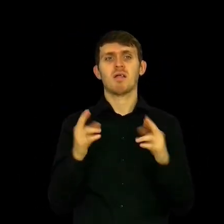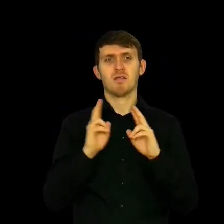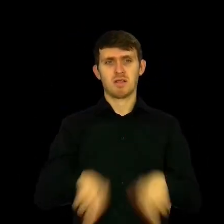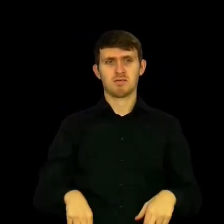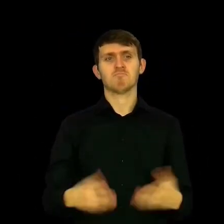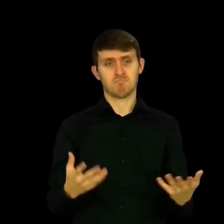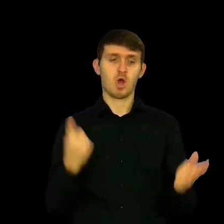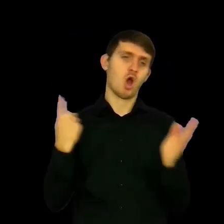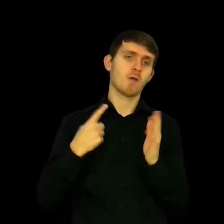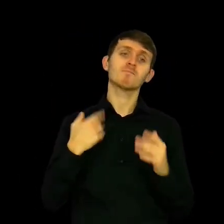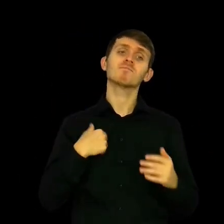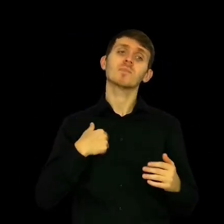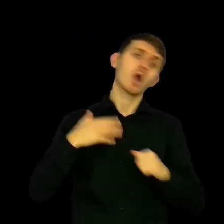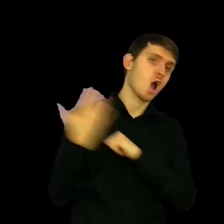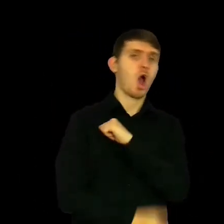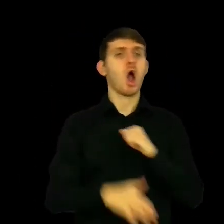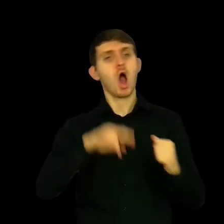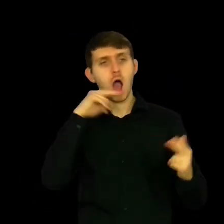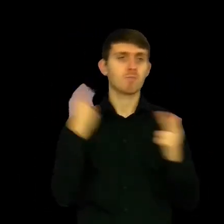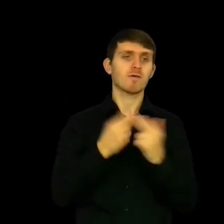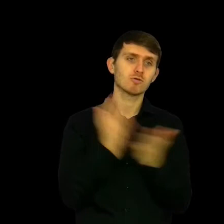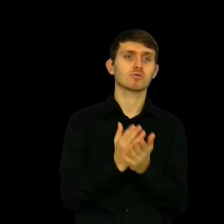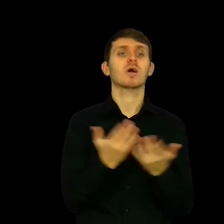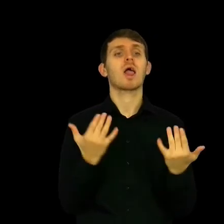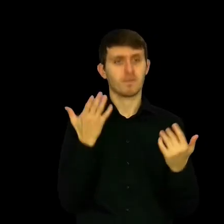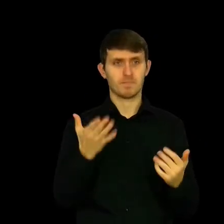what? 67. So our final answer is